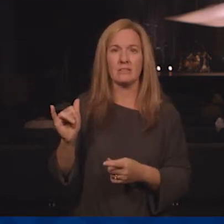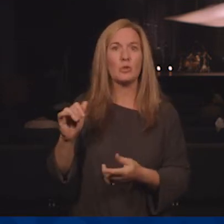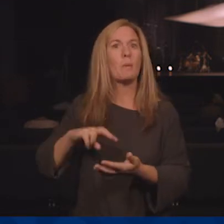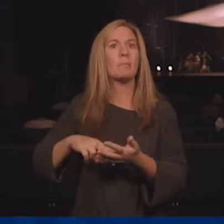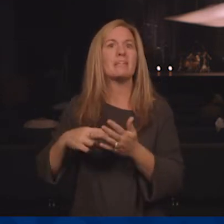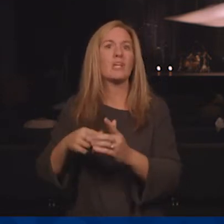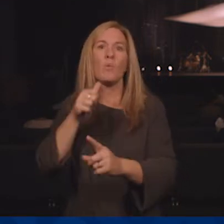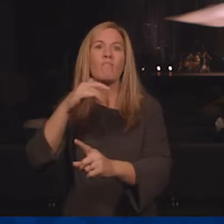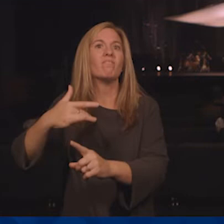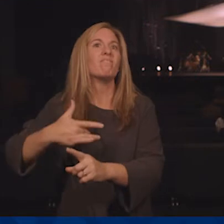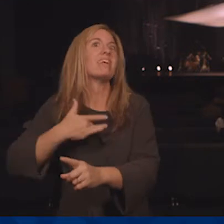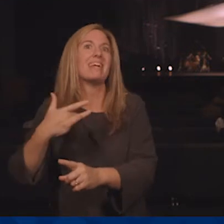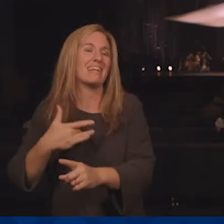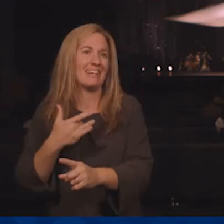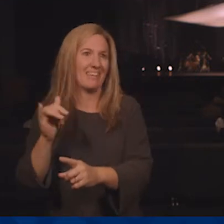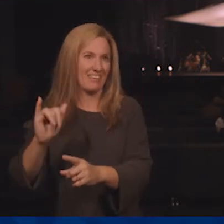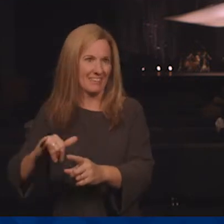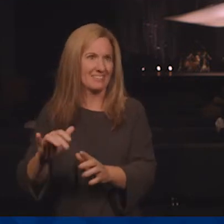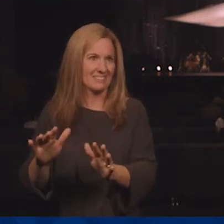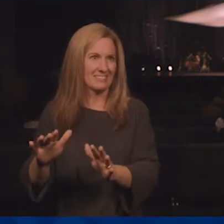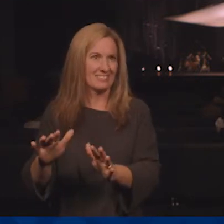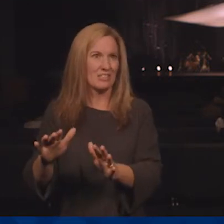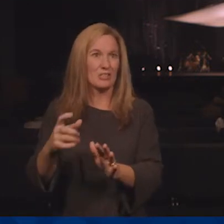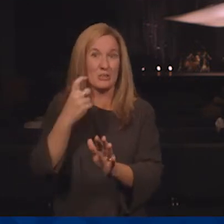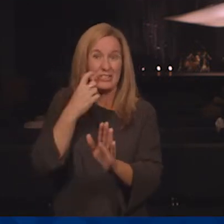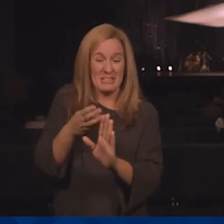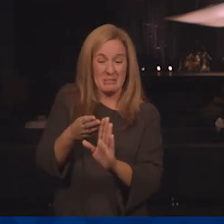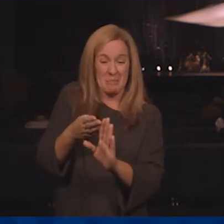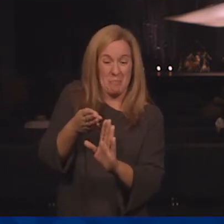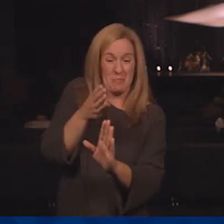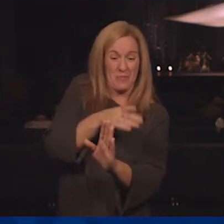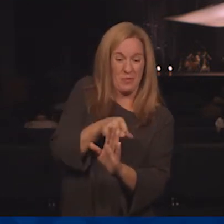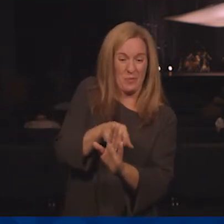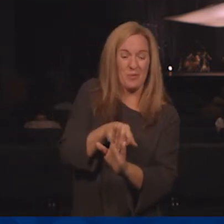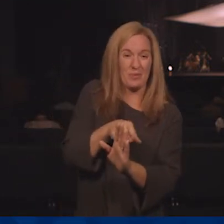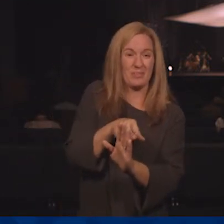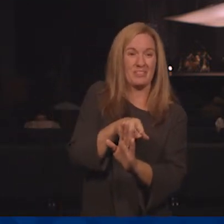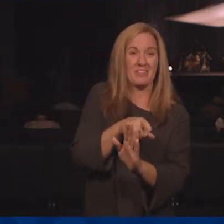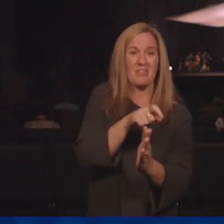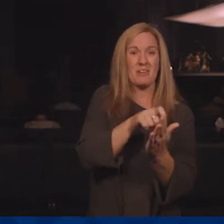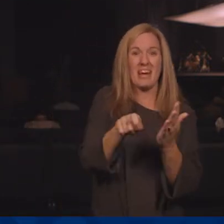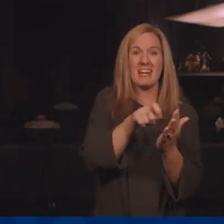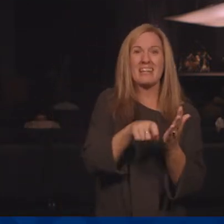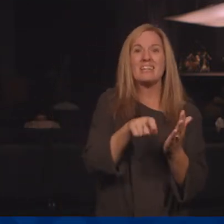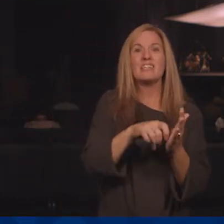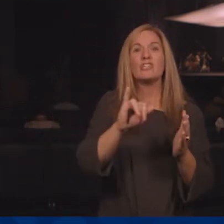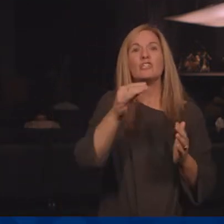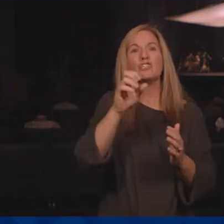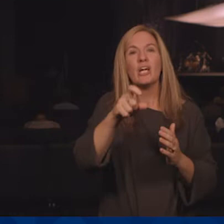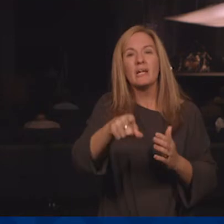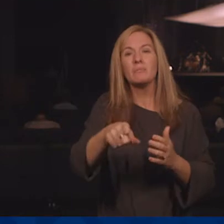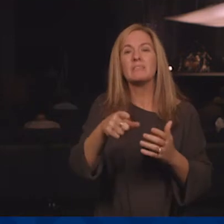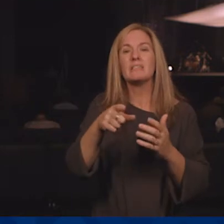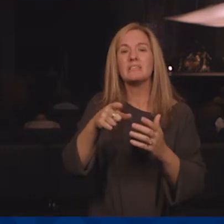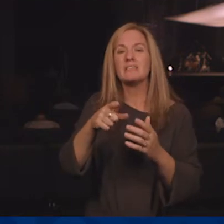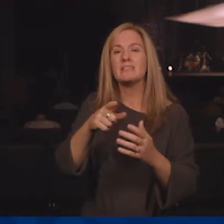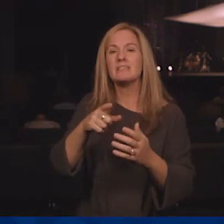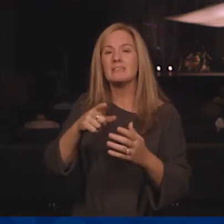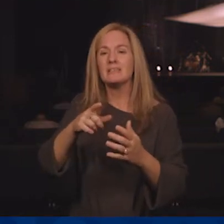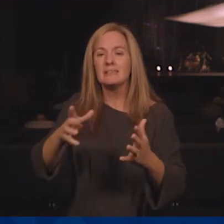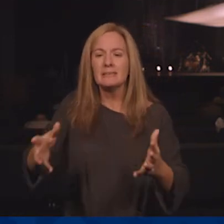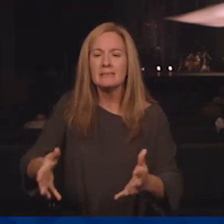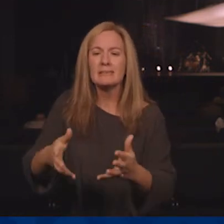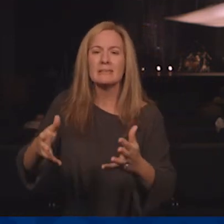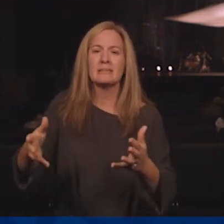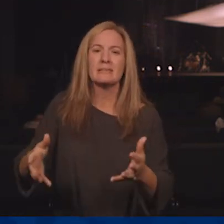in the few verses before we dropped in today, James is speaking into a context of